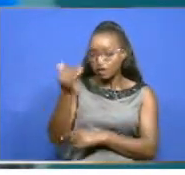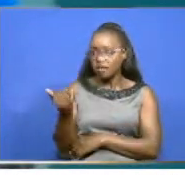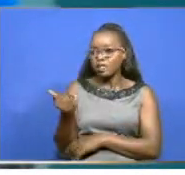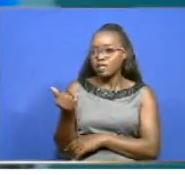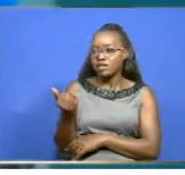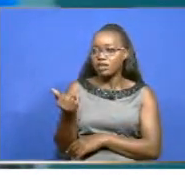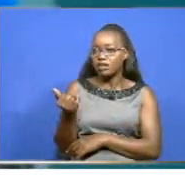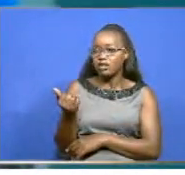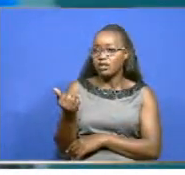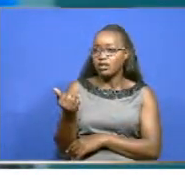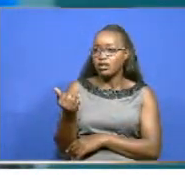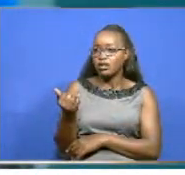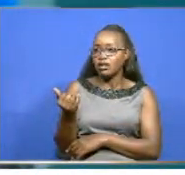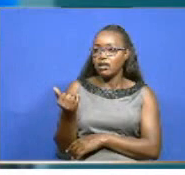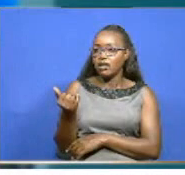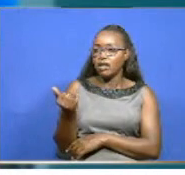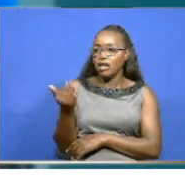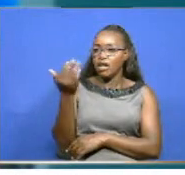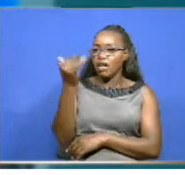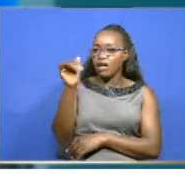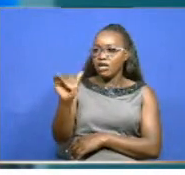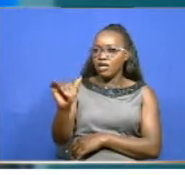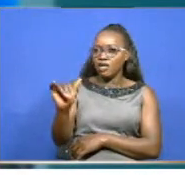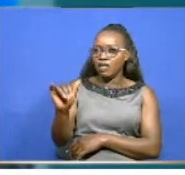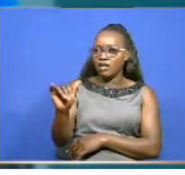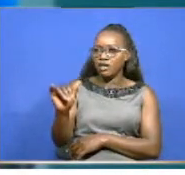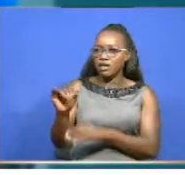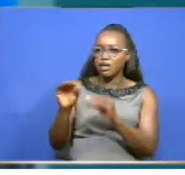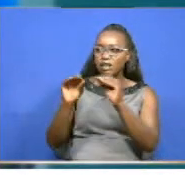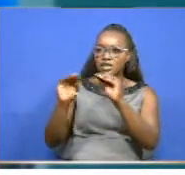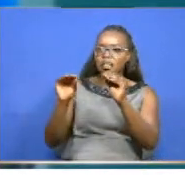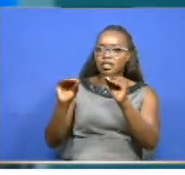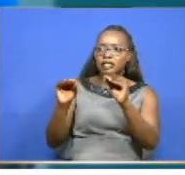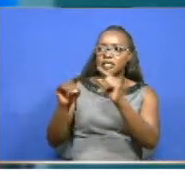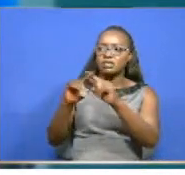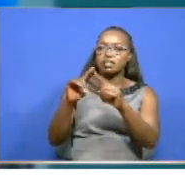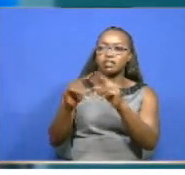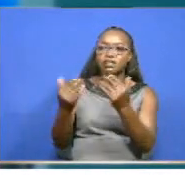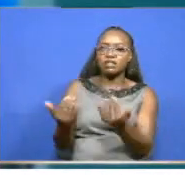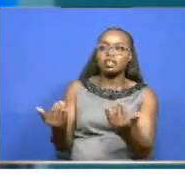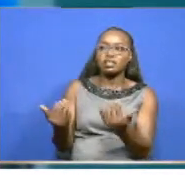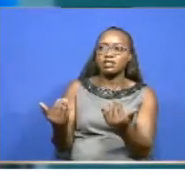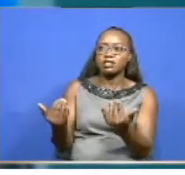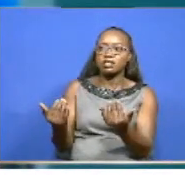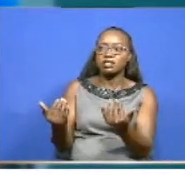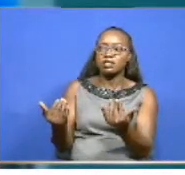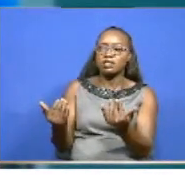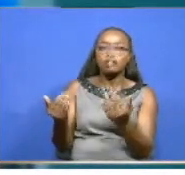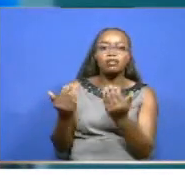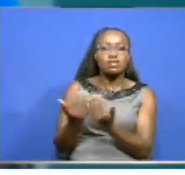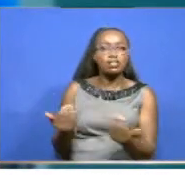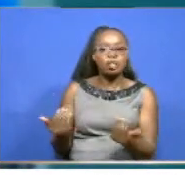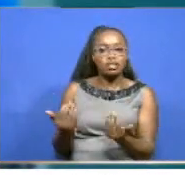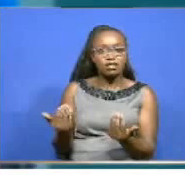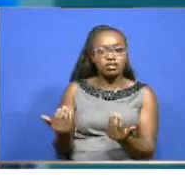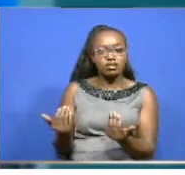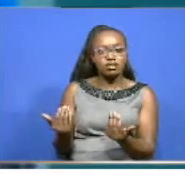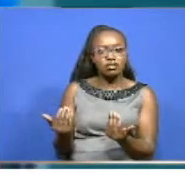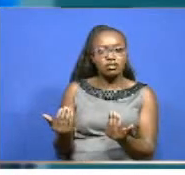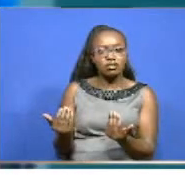they are teaching the wrong things to children, according to Al-Shabaab. You see,